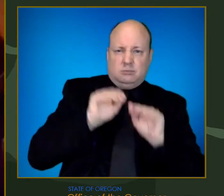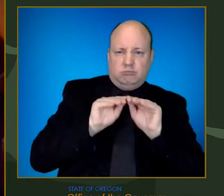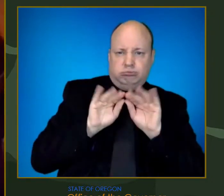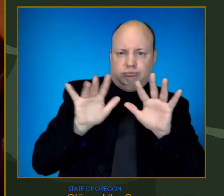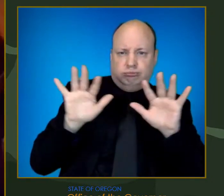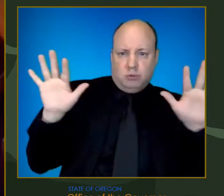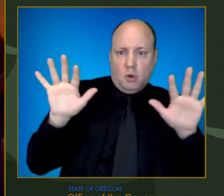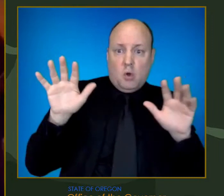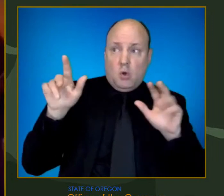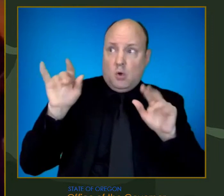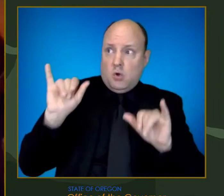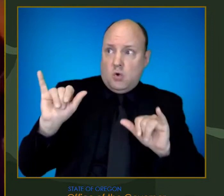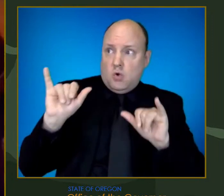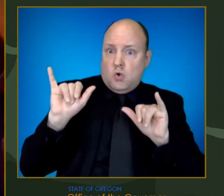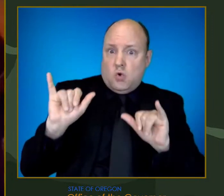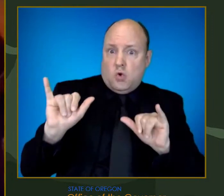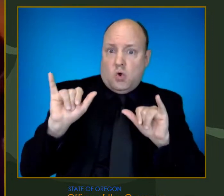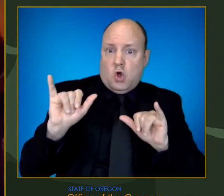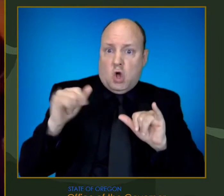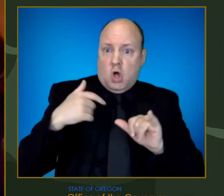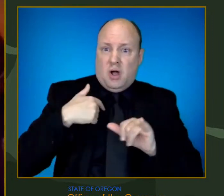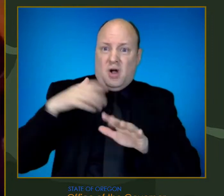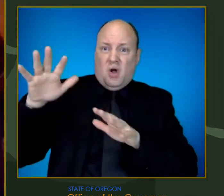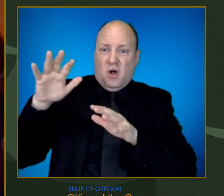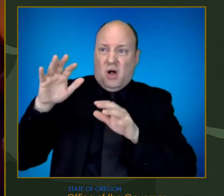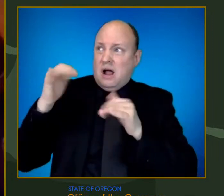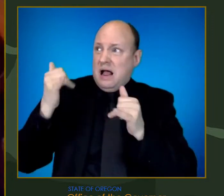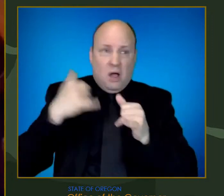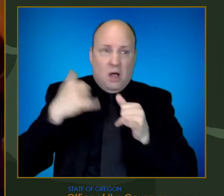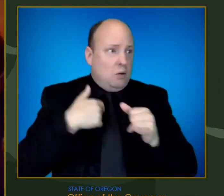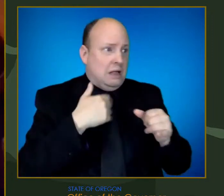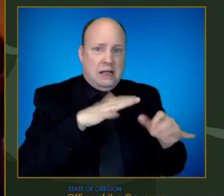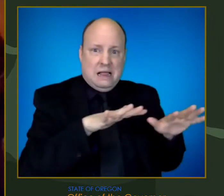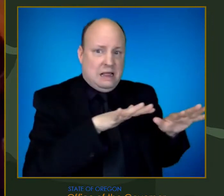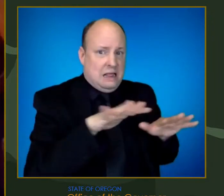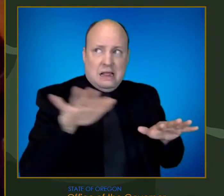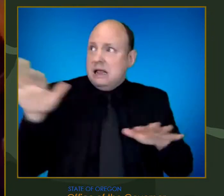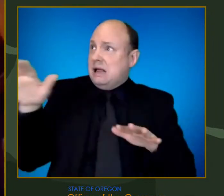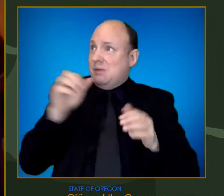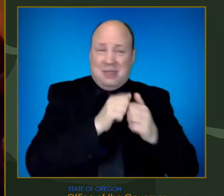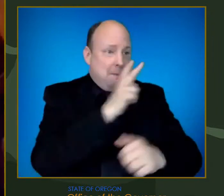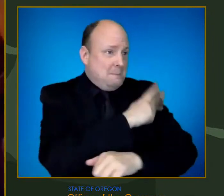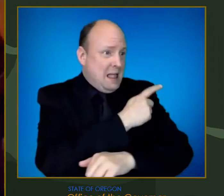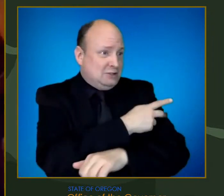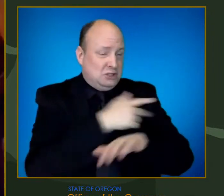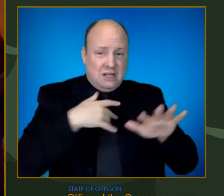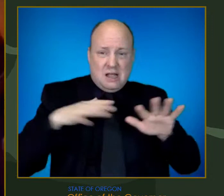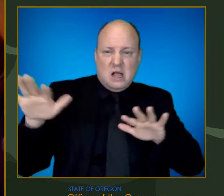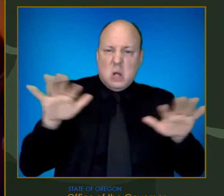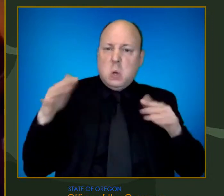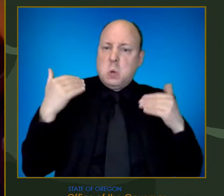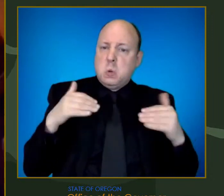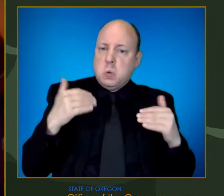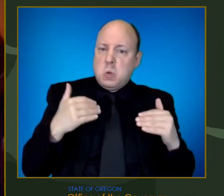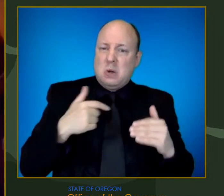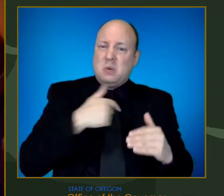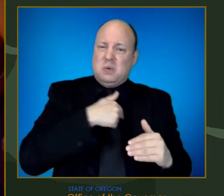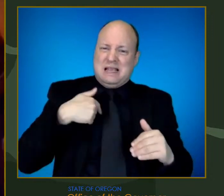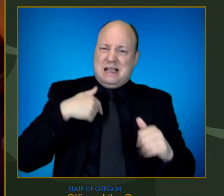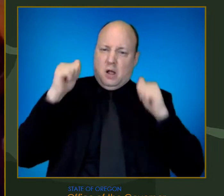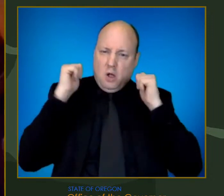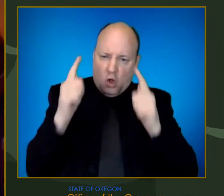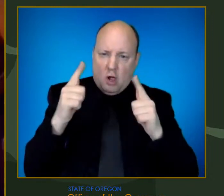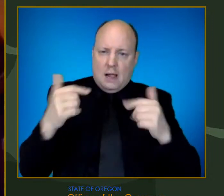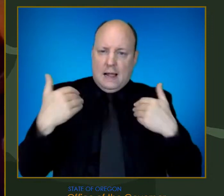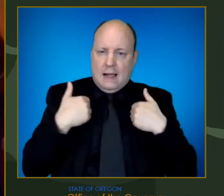with patients with COVID-19. But the good news is that we all have the tools to protect ourselves and our